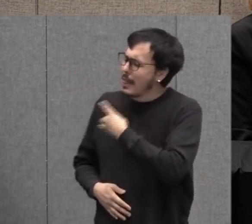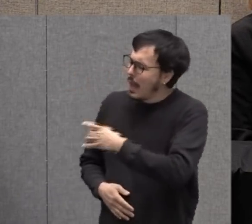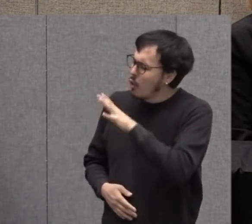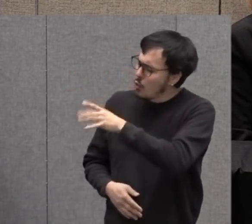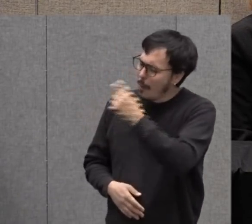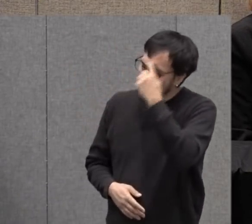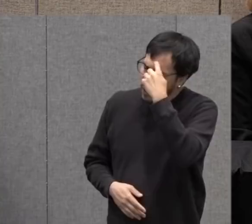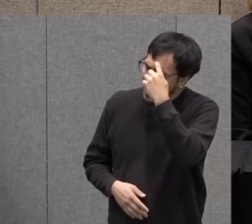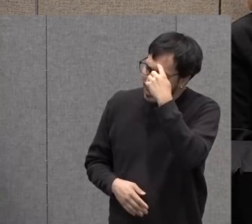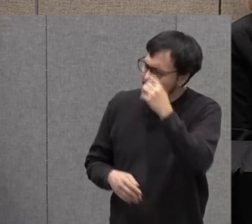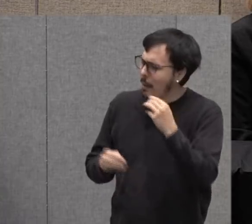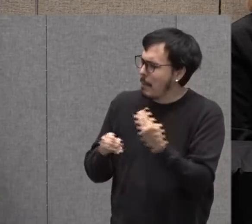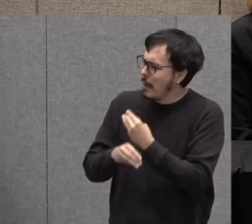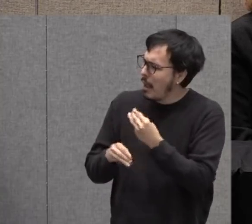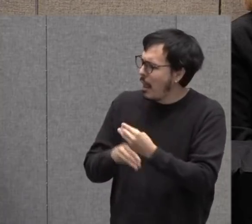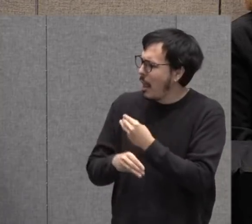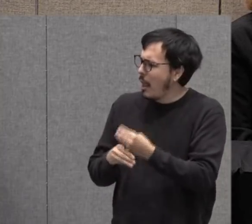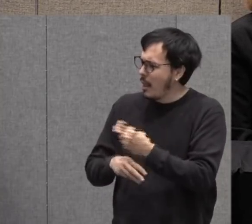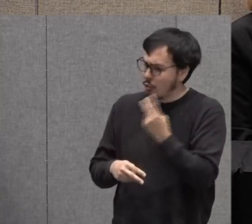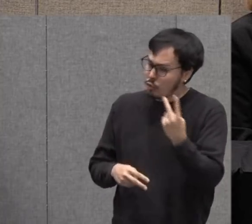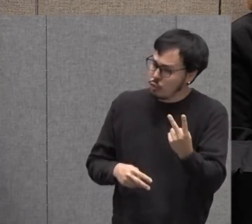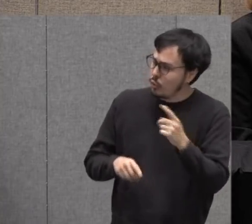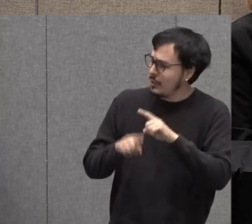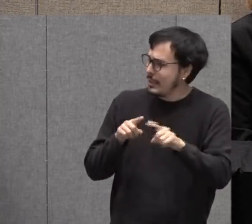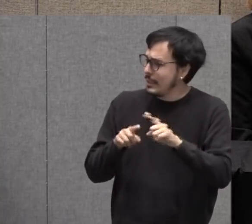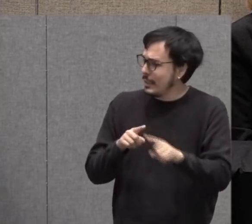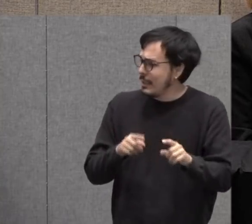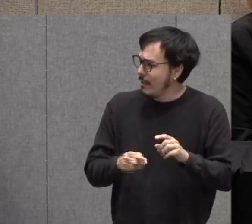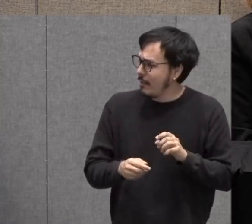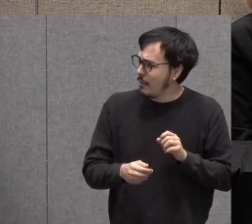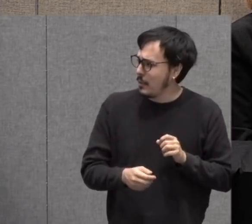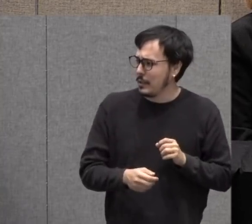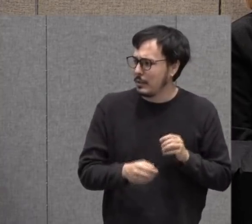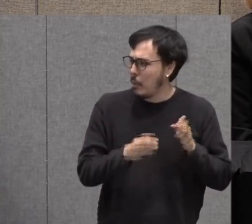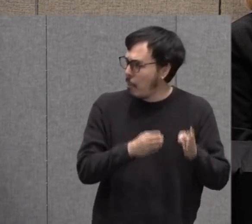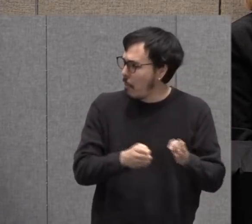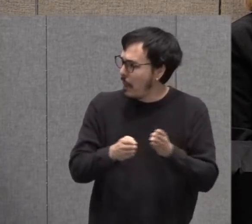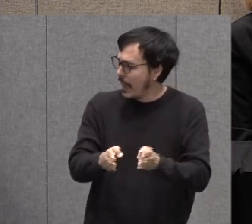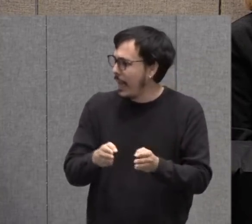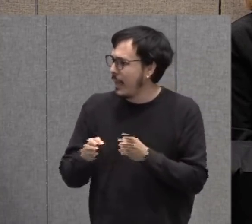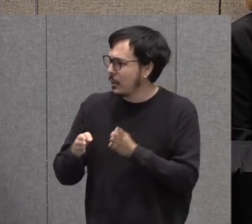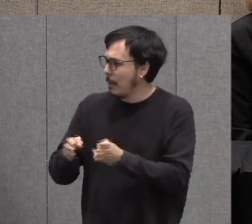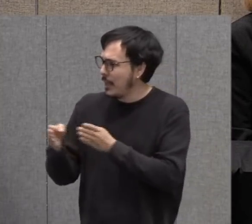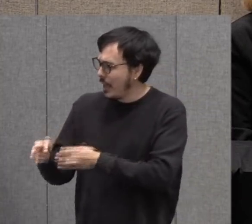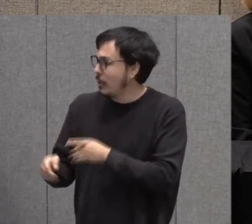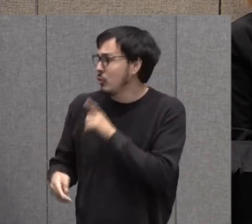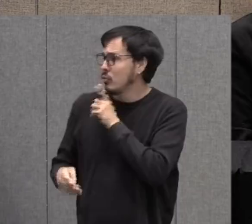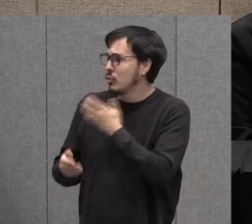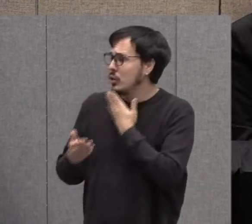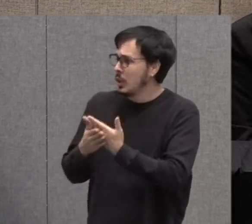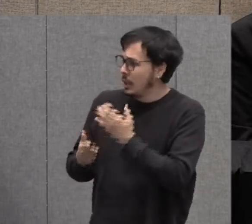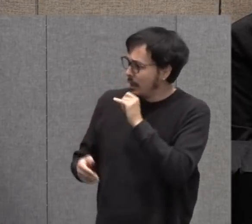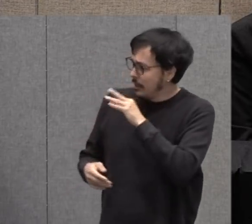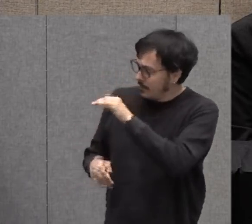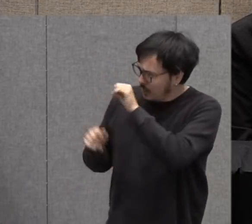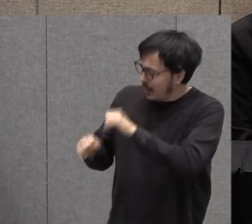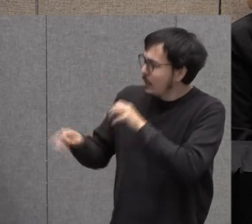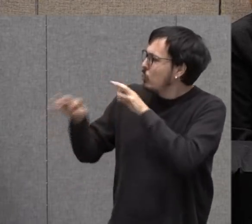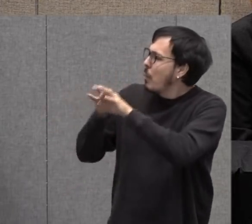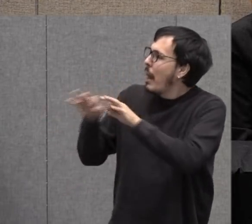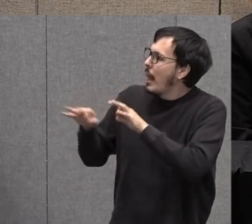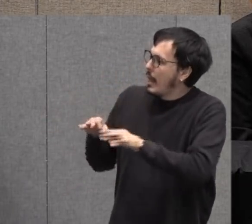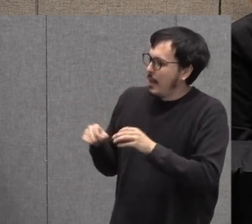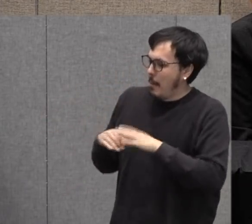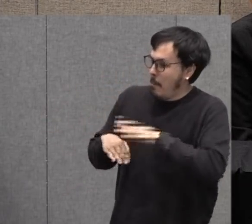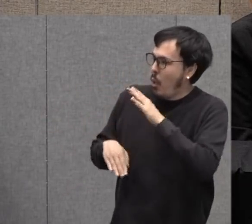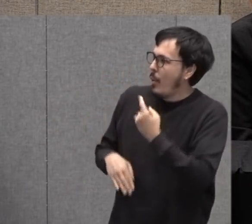thought about 2 different strategies. Right. It's a really strong math brain if you can think about it in more than one way. Right. I